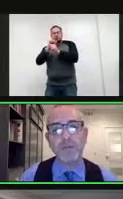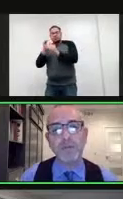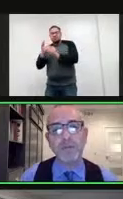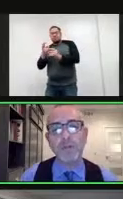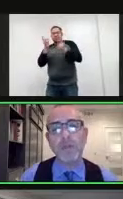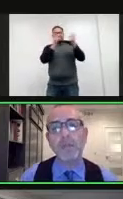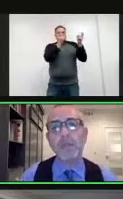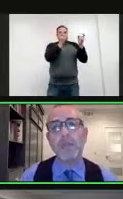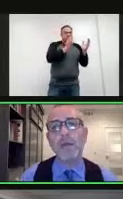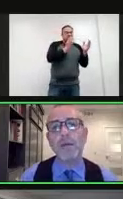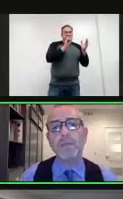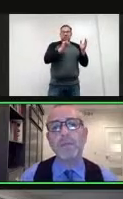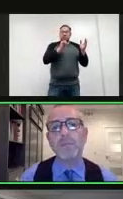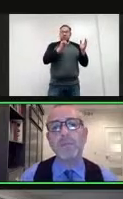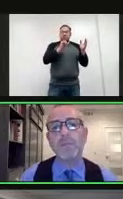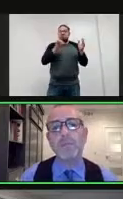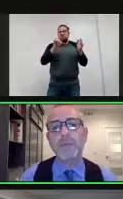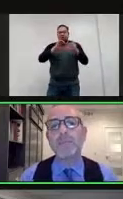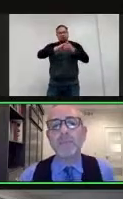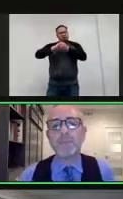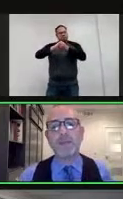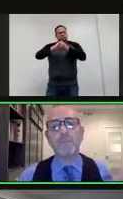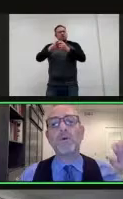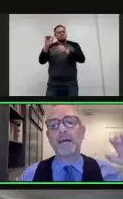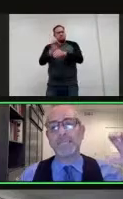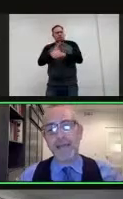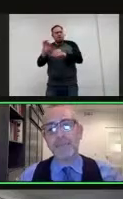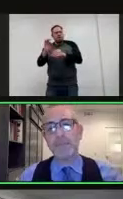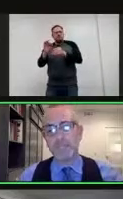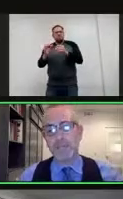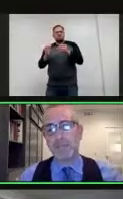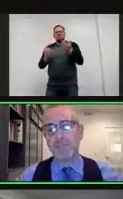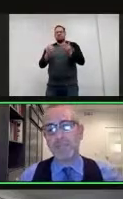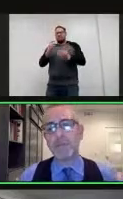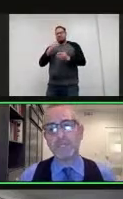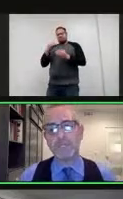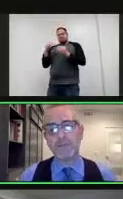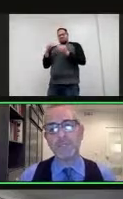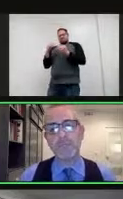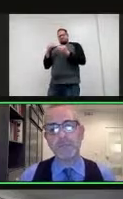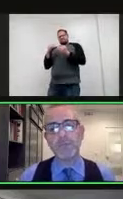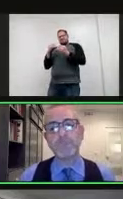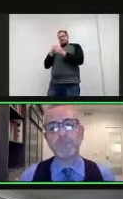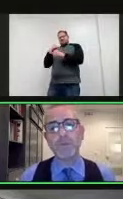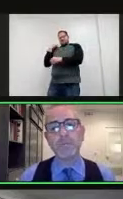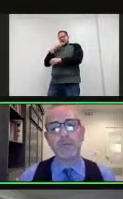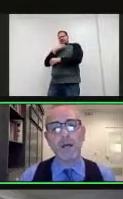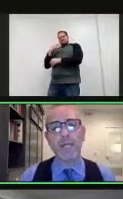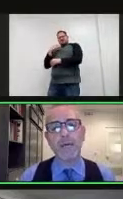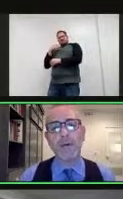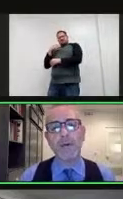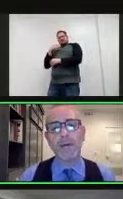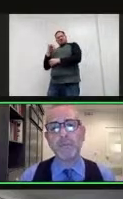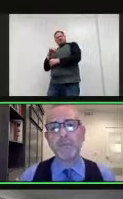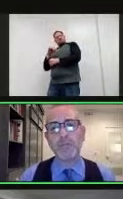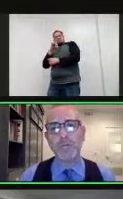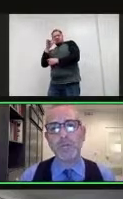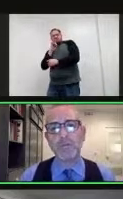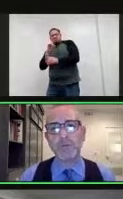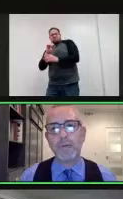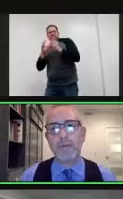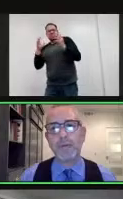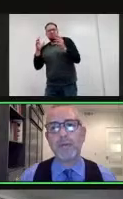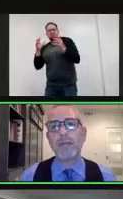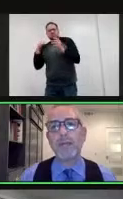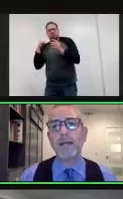generally functional. That might be felt more by staff themselves than by students, but there really was a call out and an appreciation